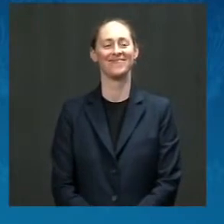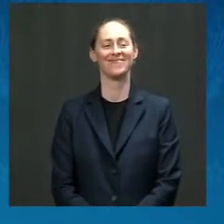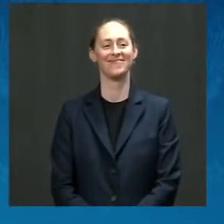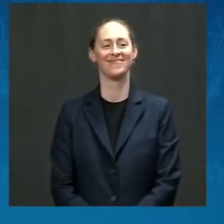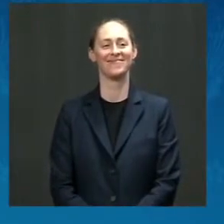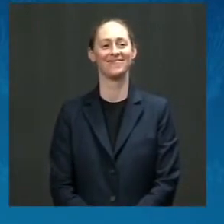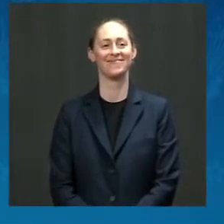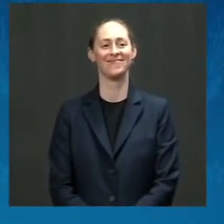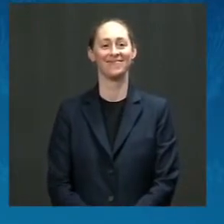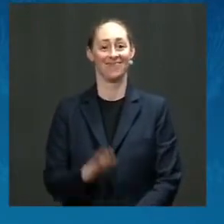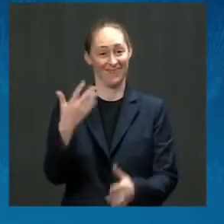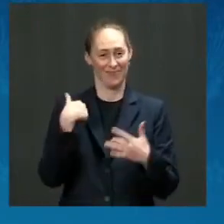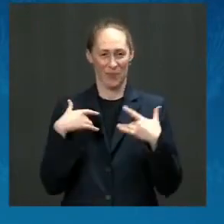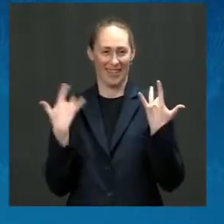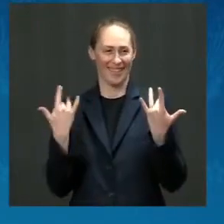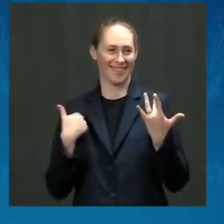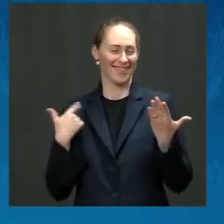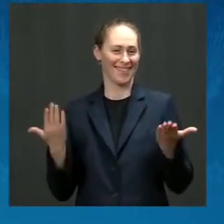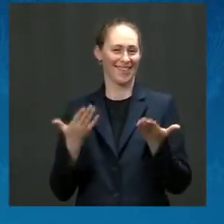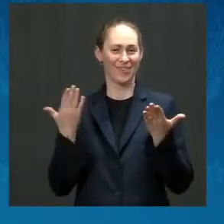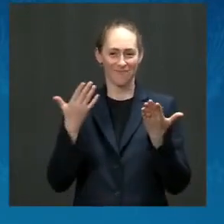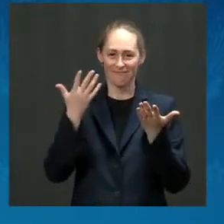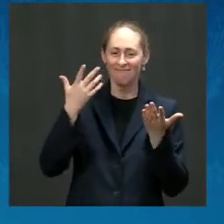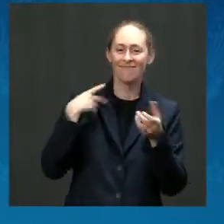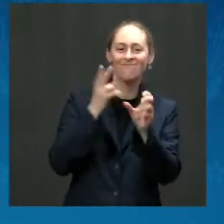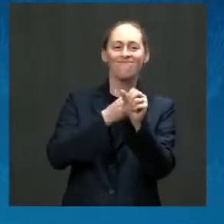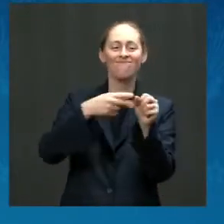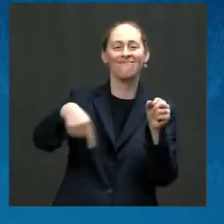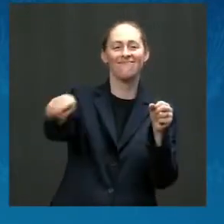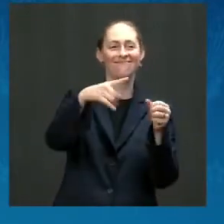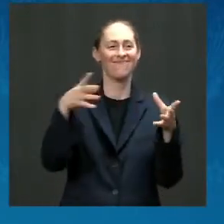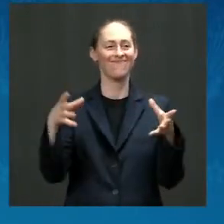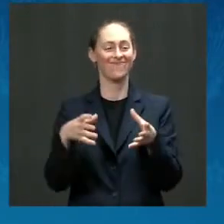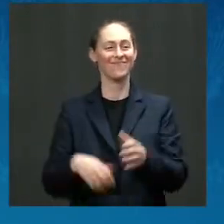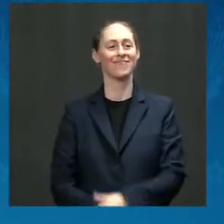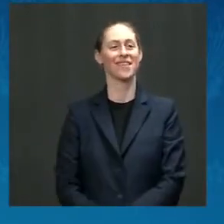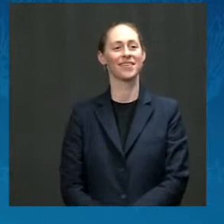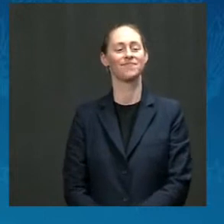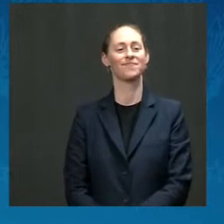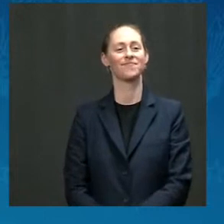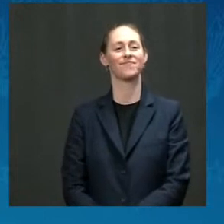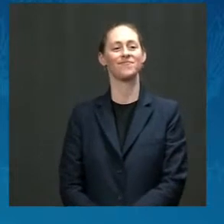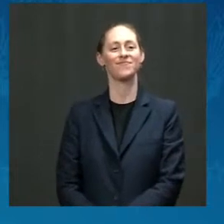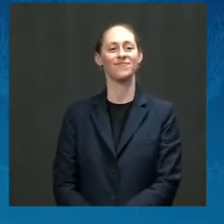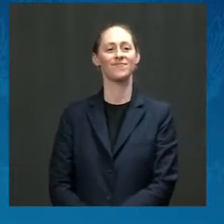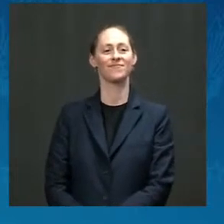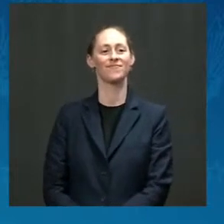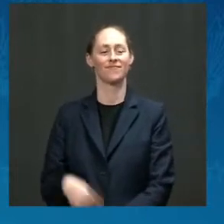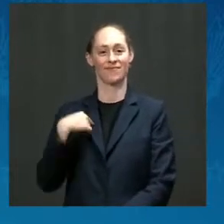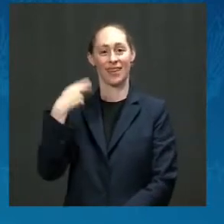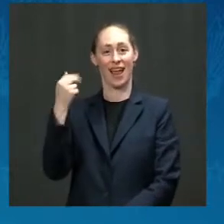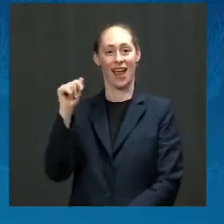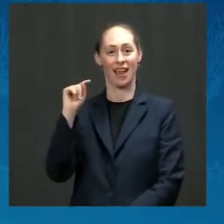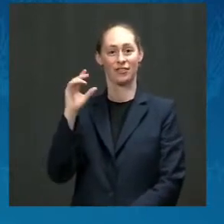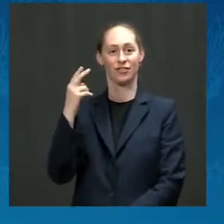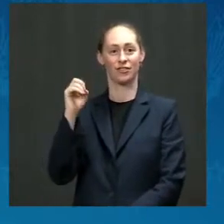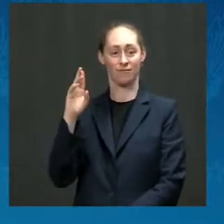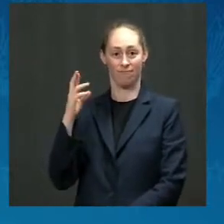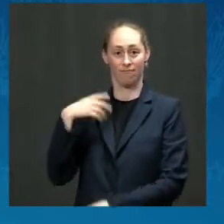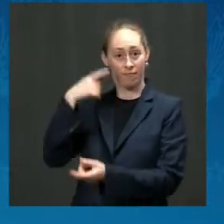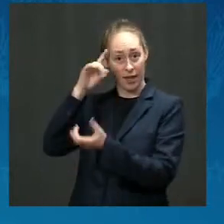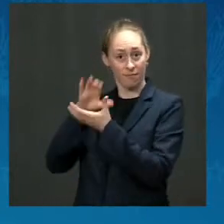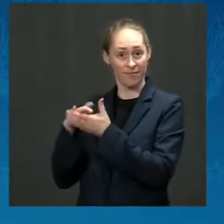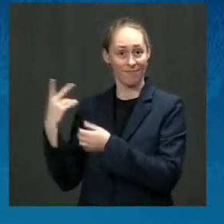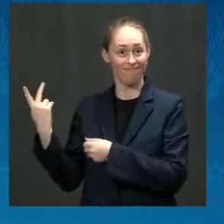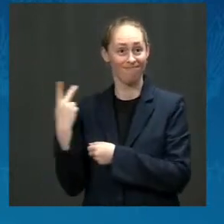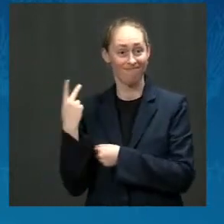Pleased to be here with you today. My name is Laura LeBrun Hatcher, and with my husband Brian, I run a small design firm